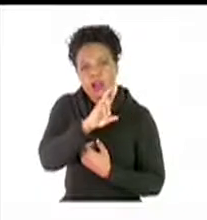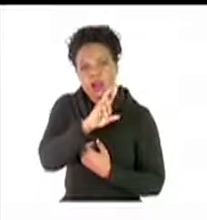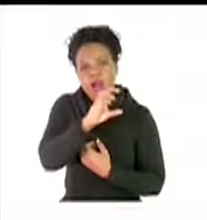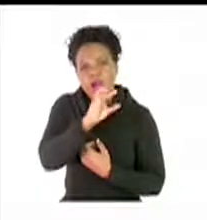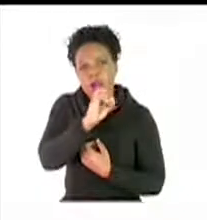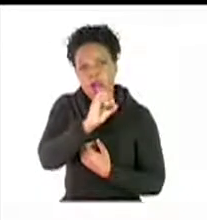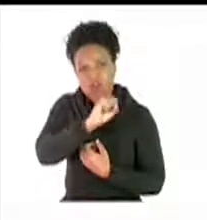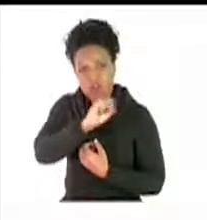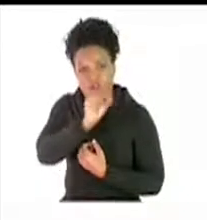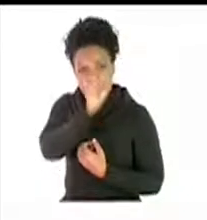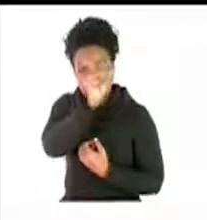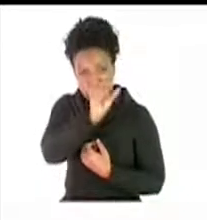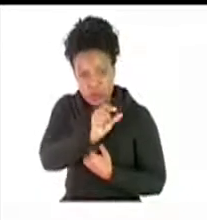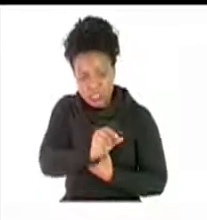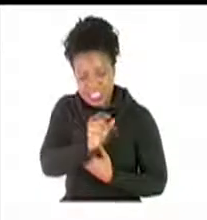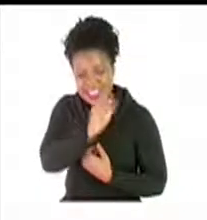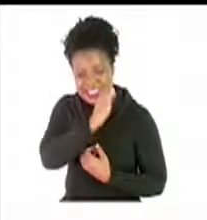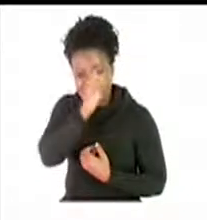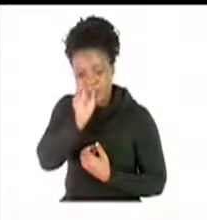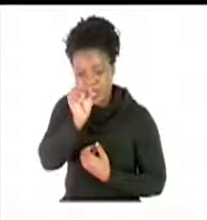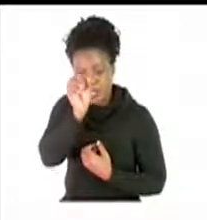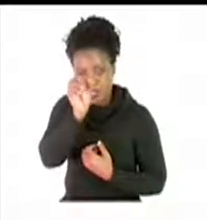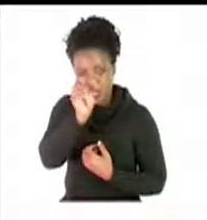the diminutives. For example,